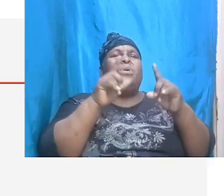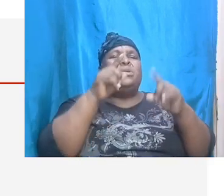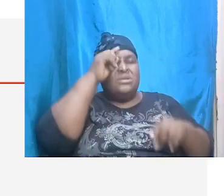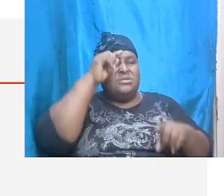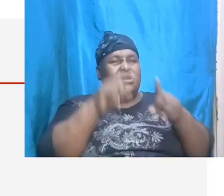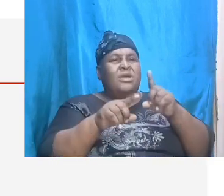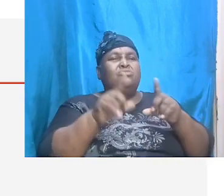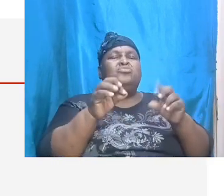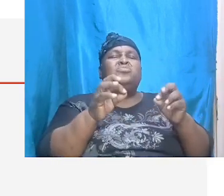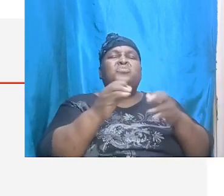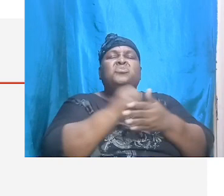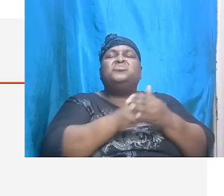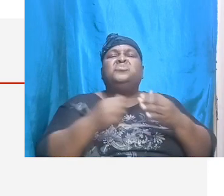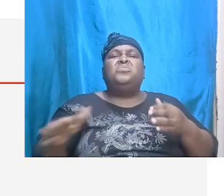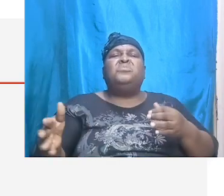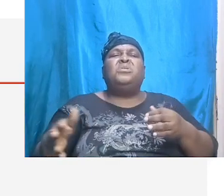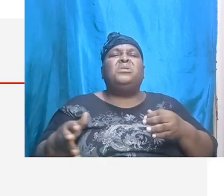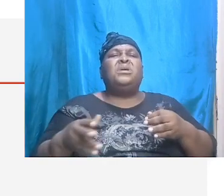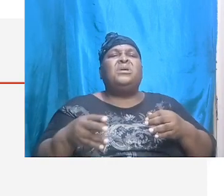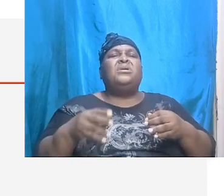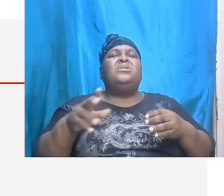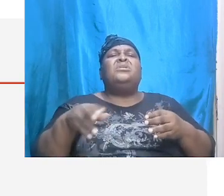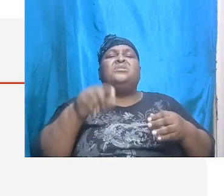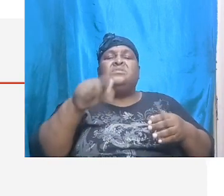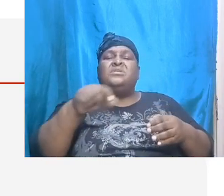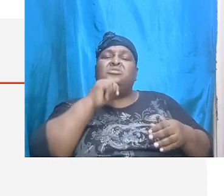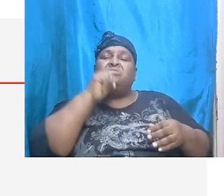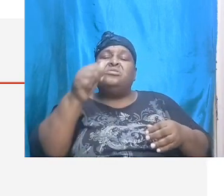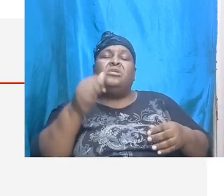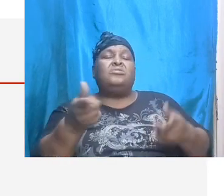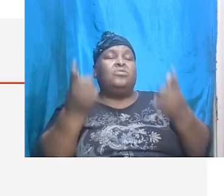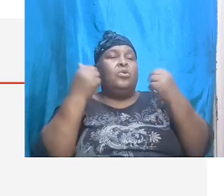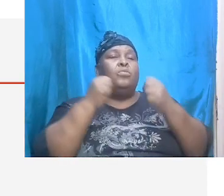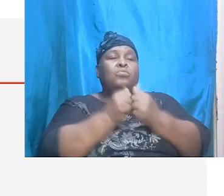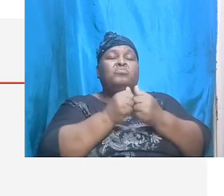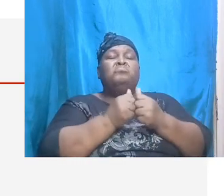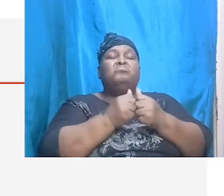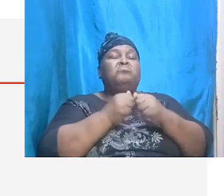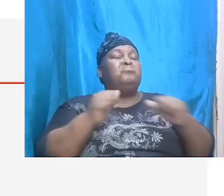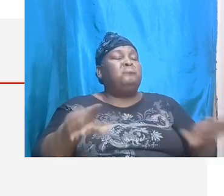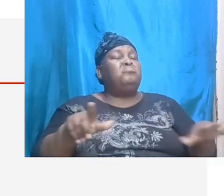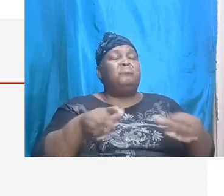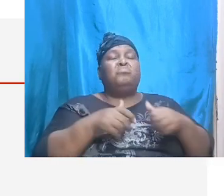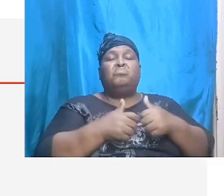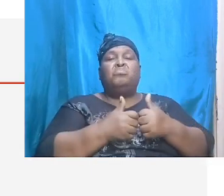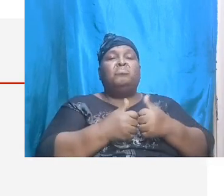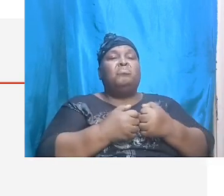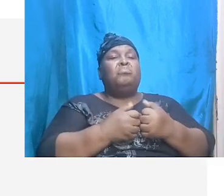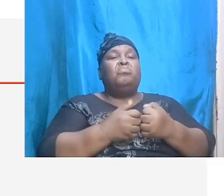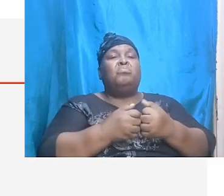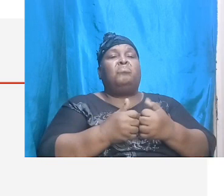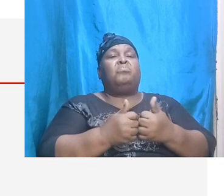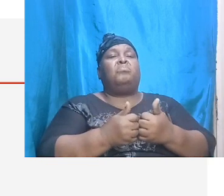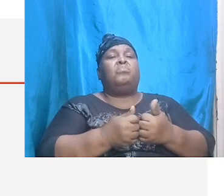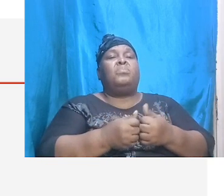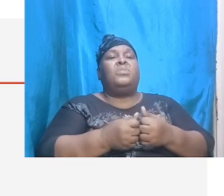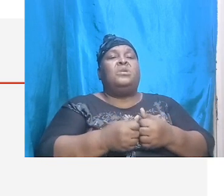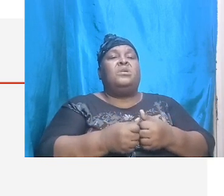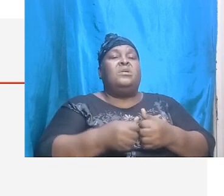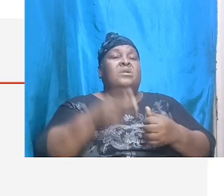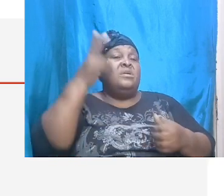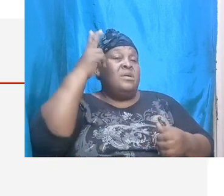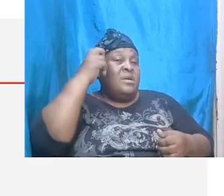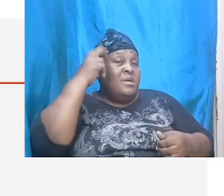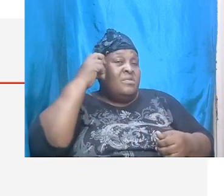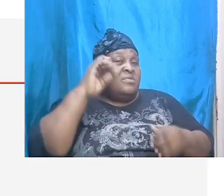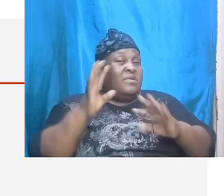like this, you have to understand that this will not come without a challenge. So guess what happened? There was threat. There was constant